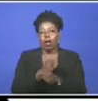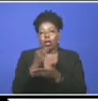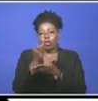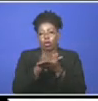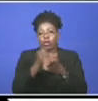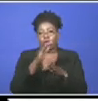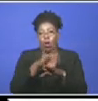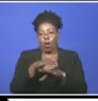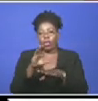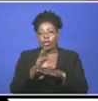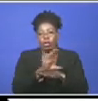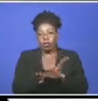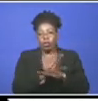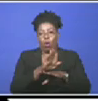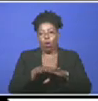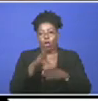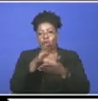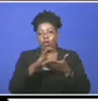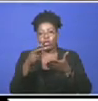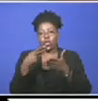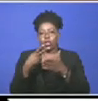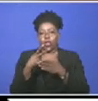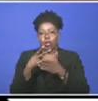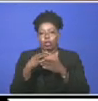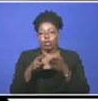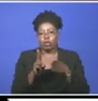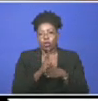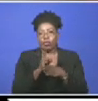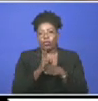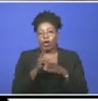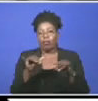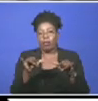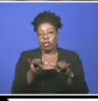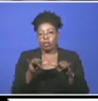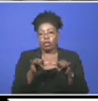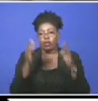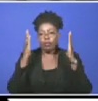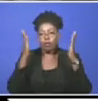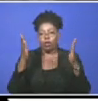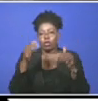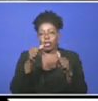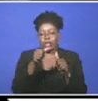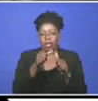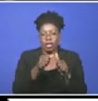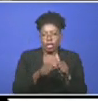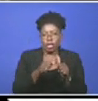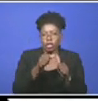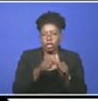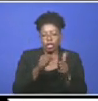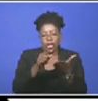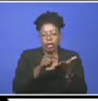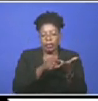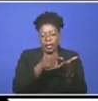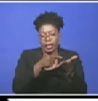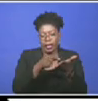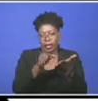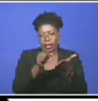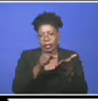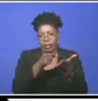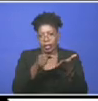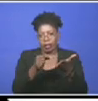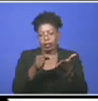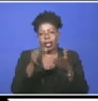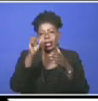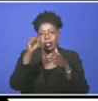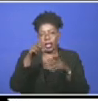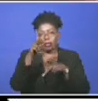computer against a grid, which she uses as a guide for measurement. She was focused on every stroke of her brush, and while people can make a